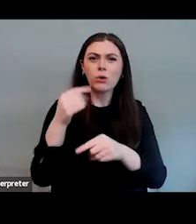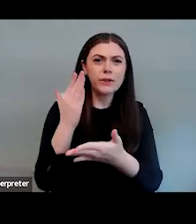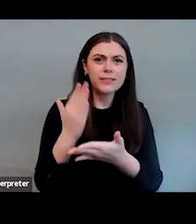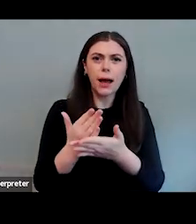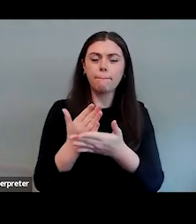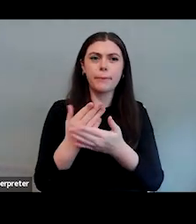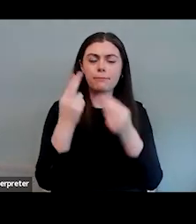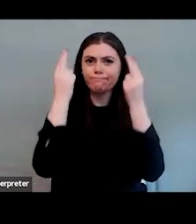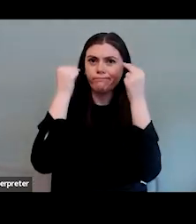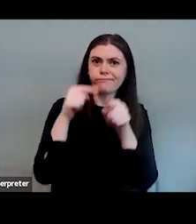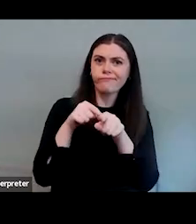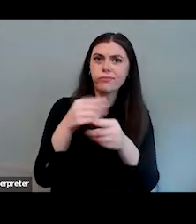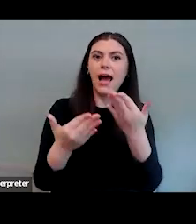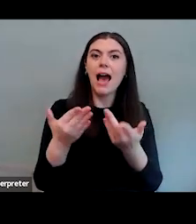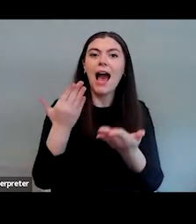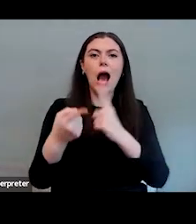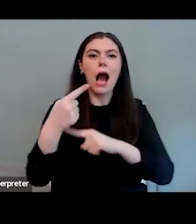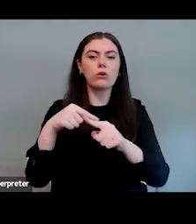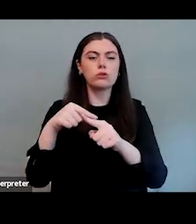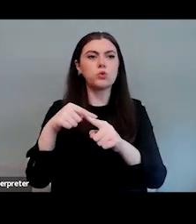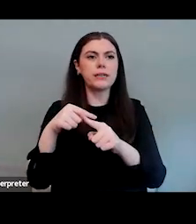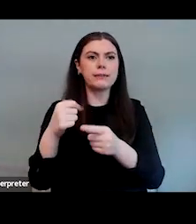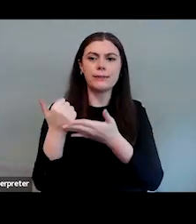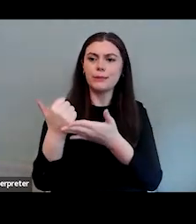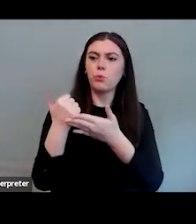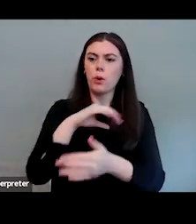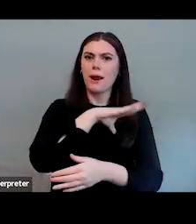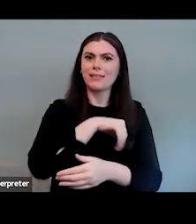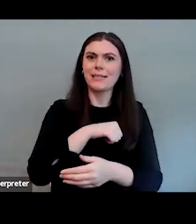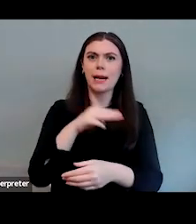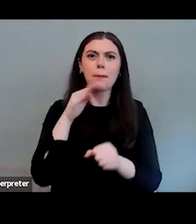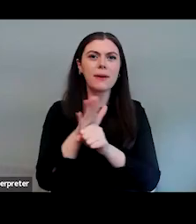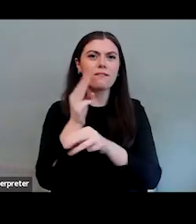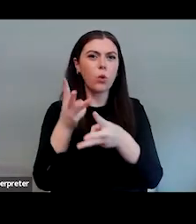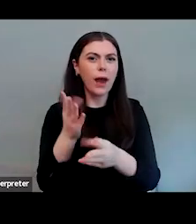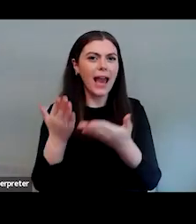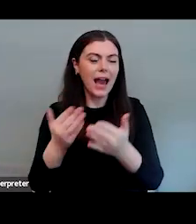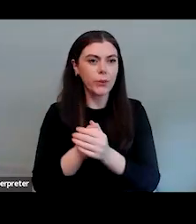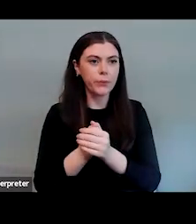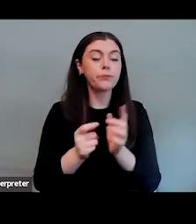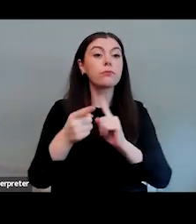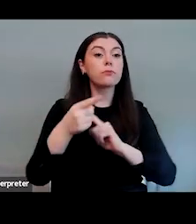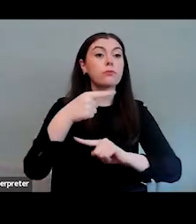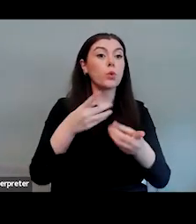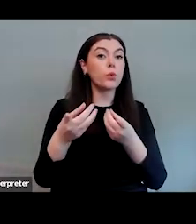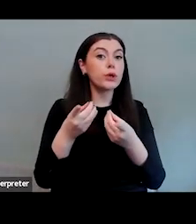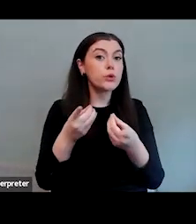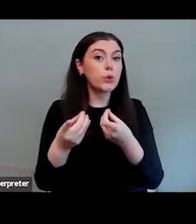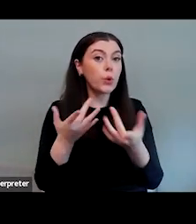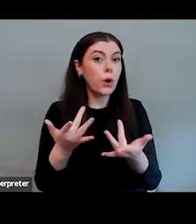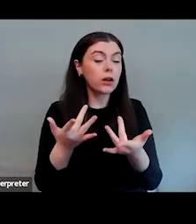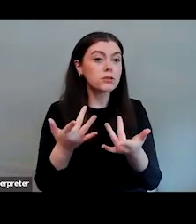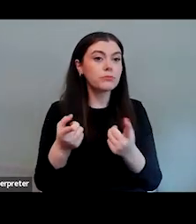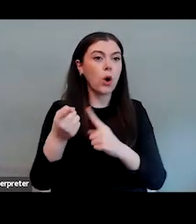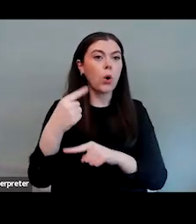we stand in solidarity in a meaningful, concrete way with Palestinians, which is what they demand from us? We do so by doing